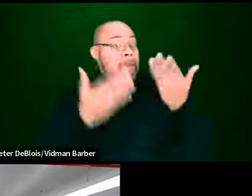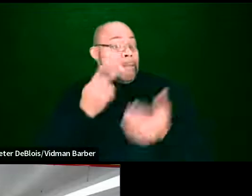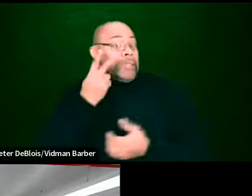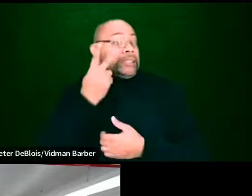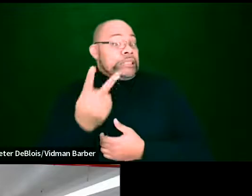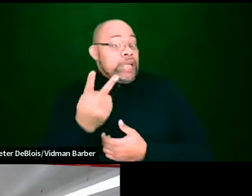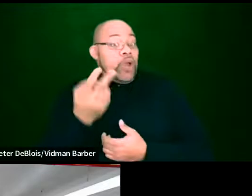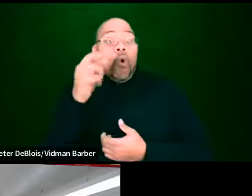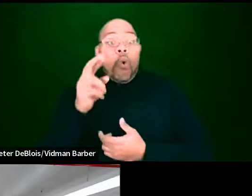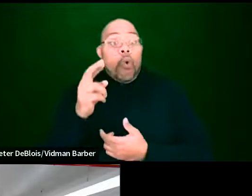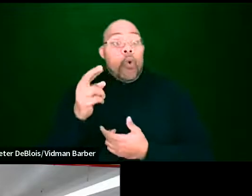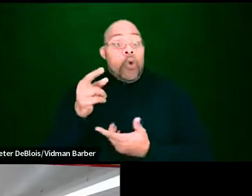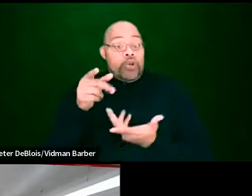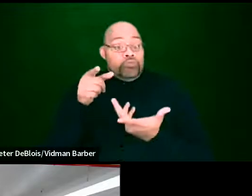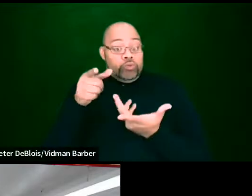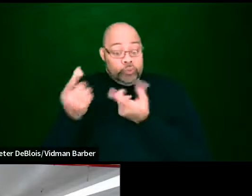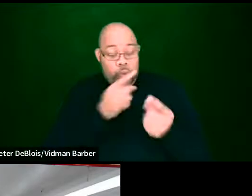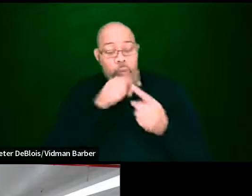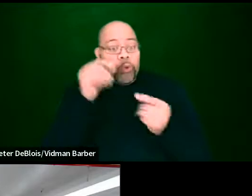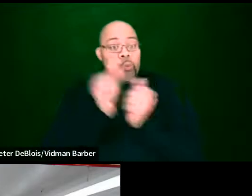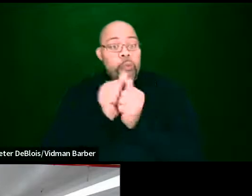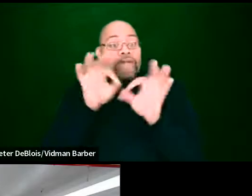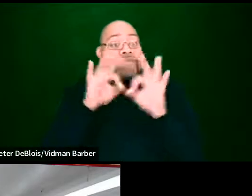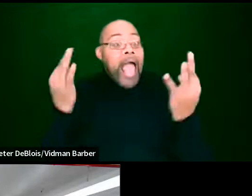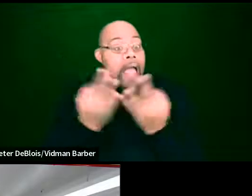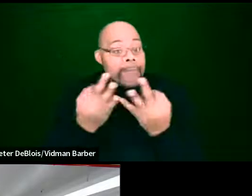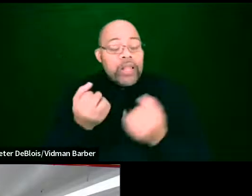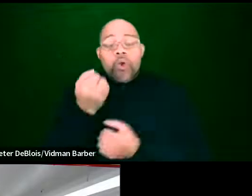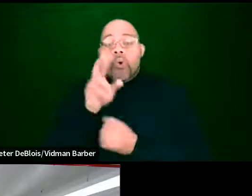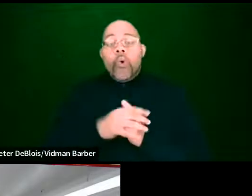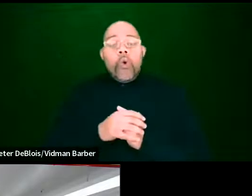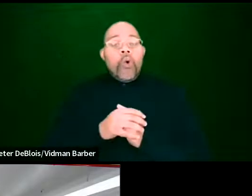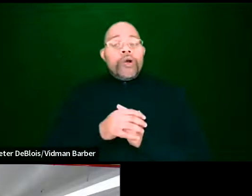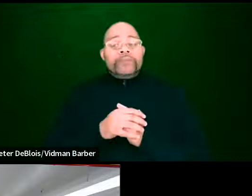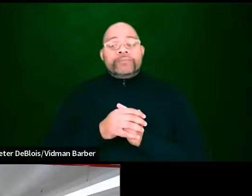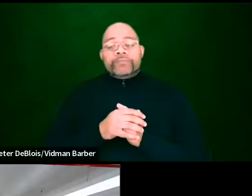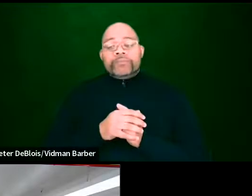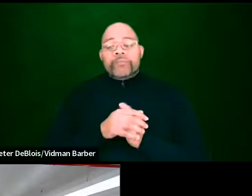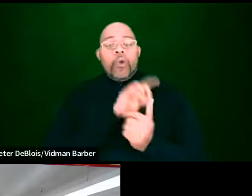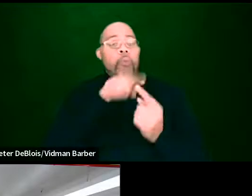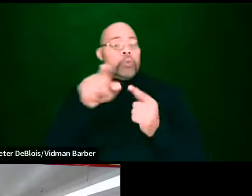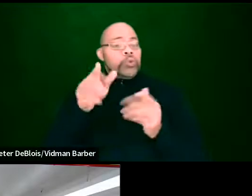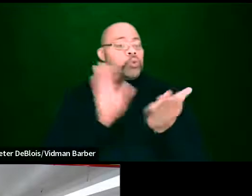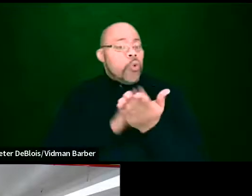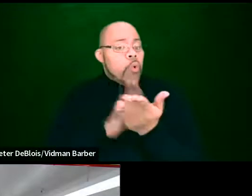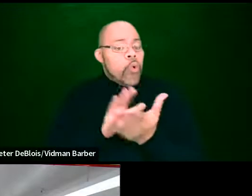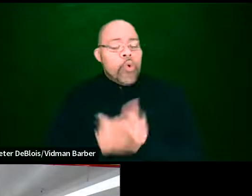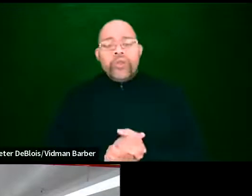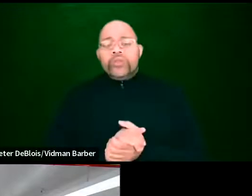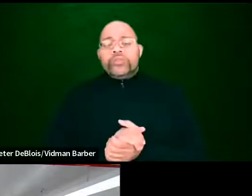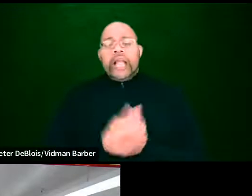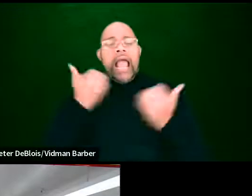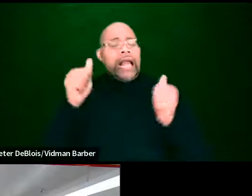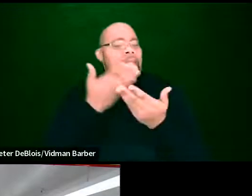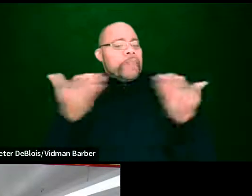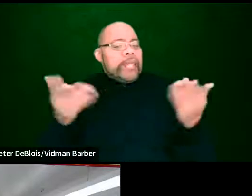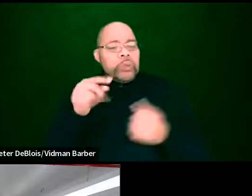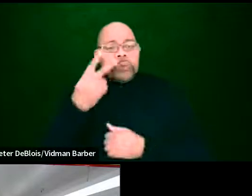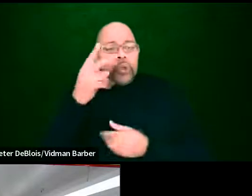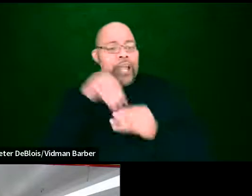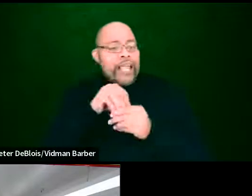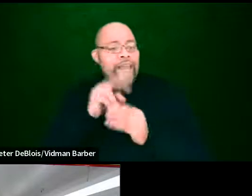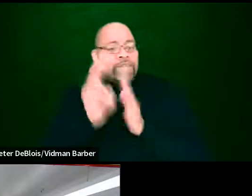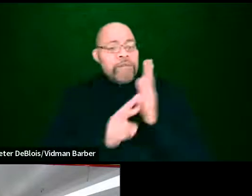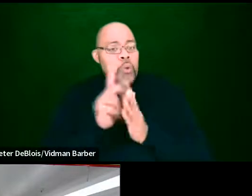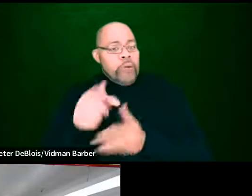see or do even when you're with your family or, when you're at school? Any items that you saw in the video